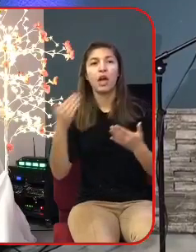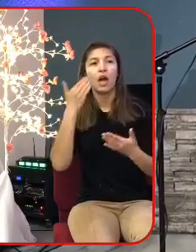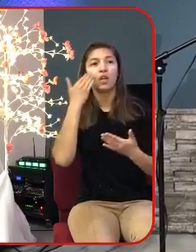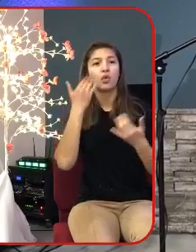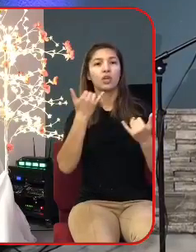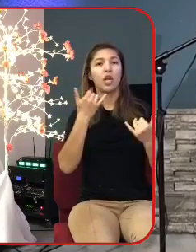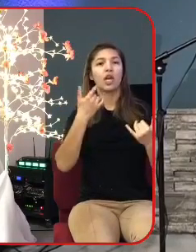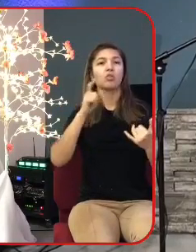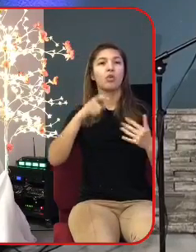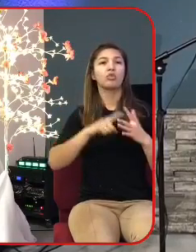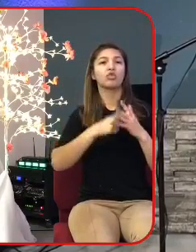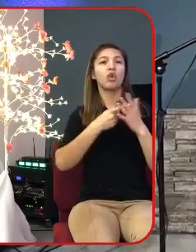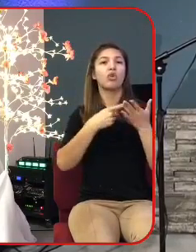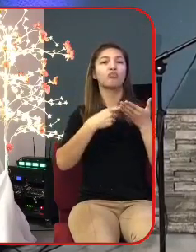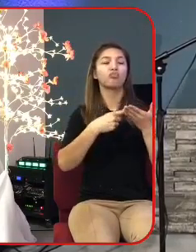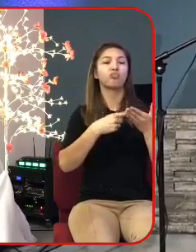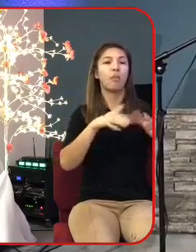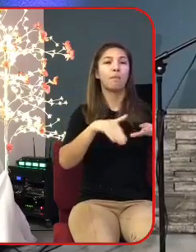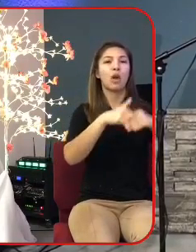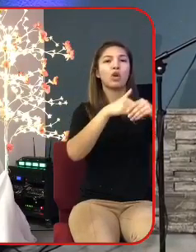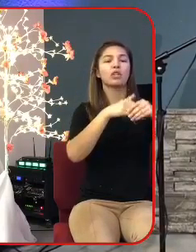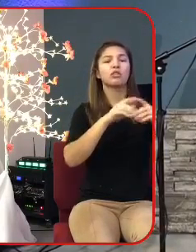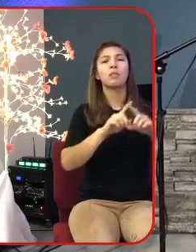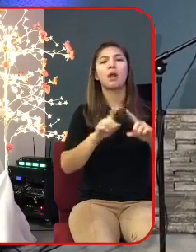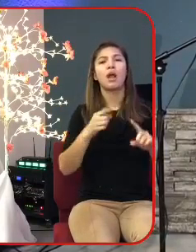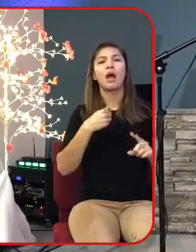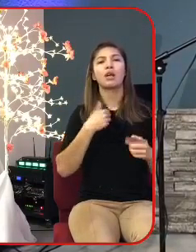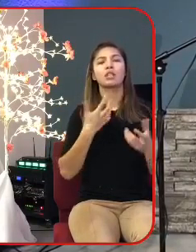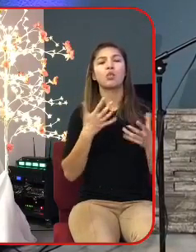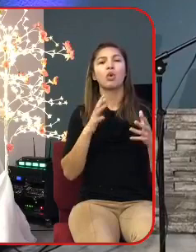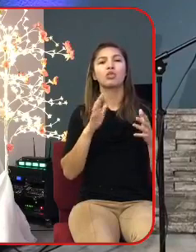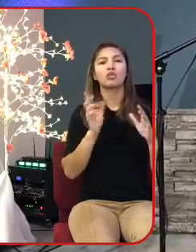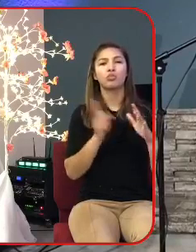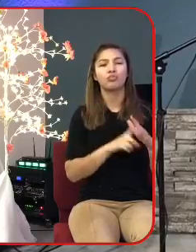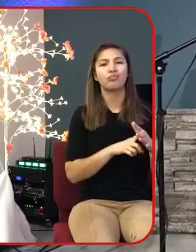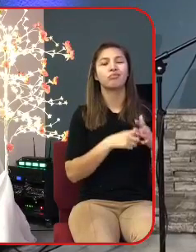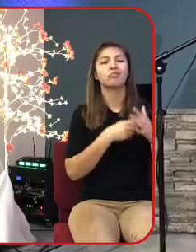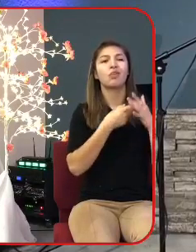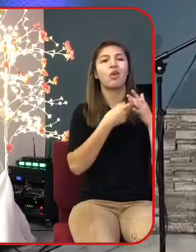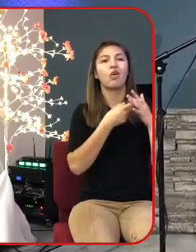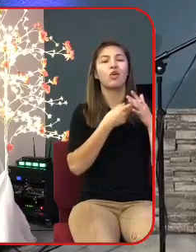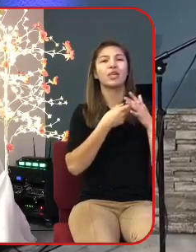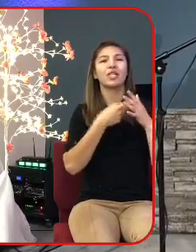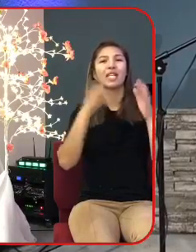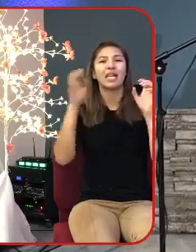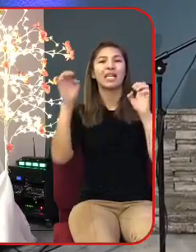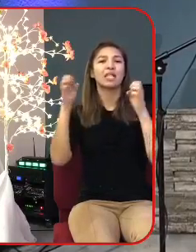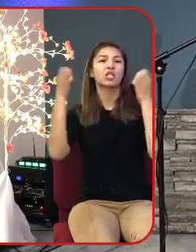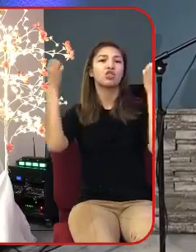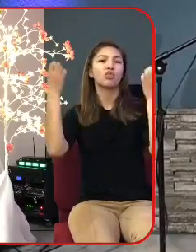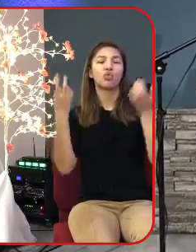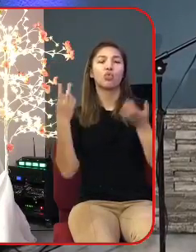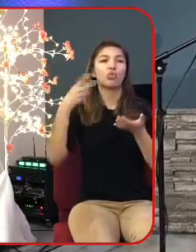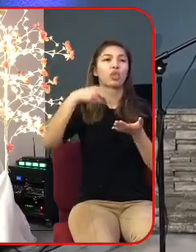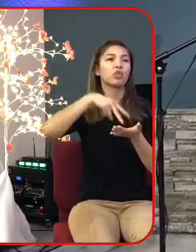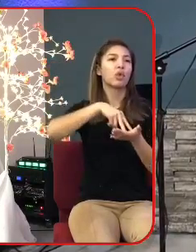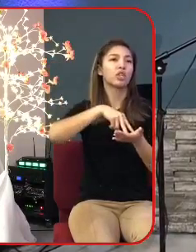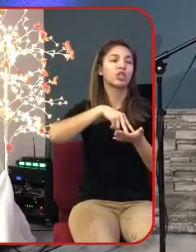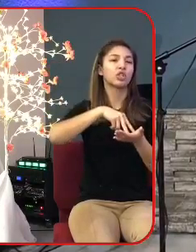stuff today, but I didn't want to kick off the Easter /